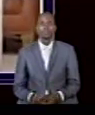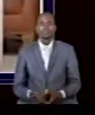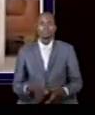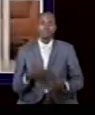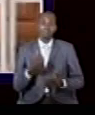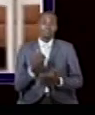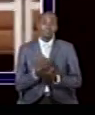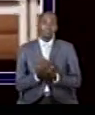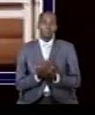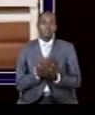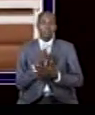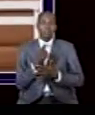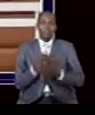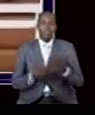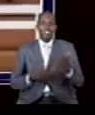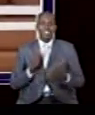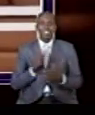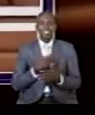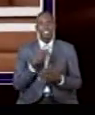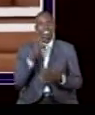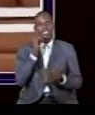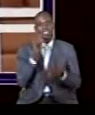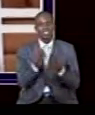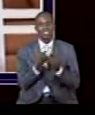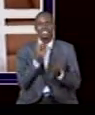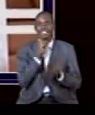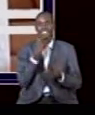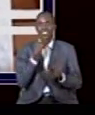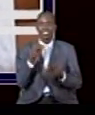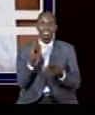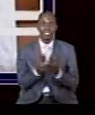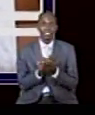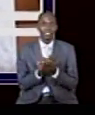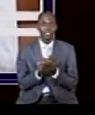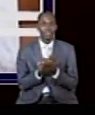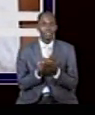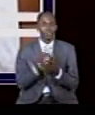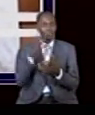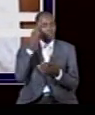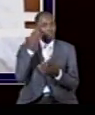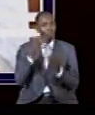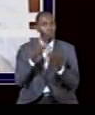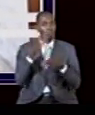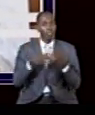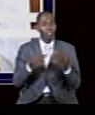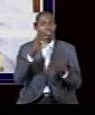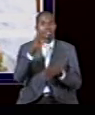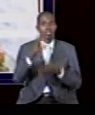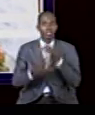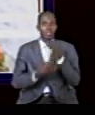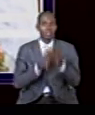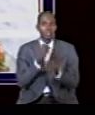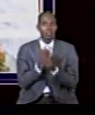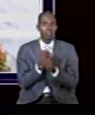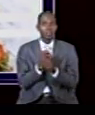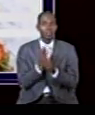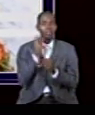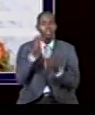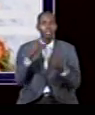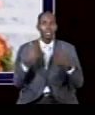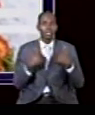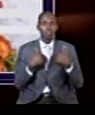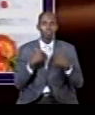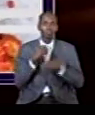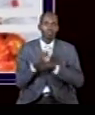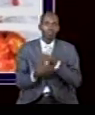What our sister is saying is that actually for the past 6 years, she says she had been suffering